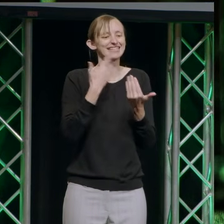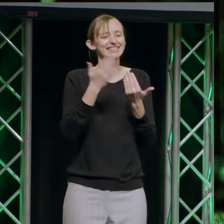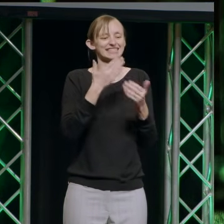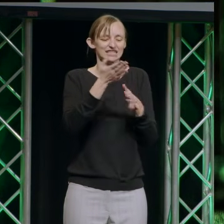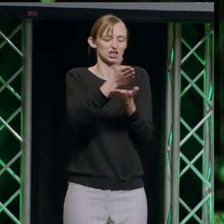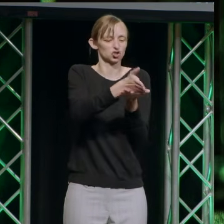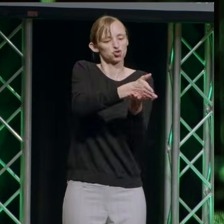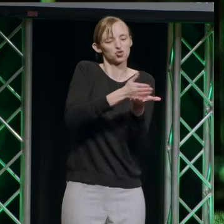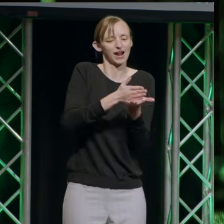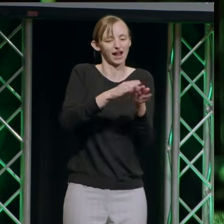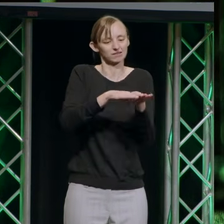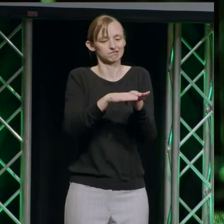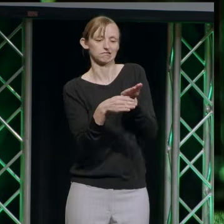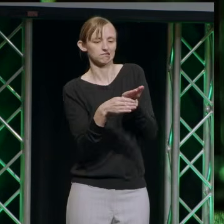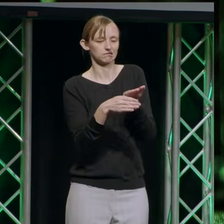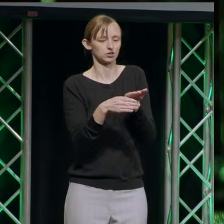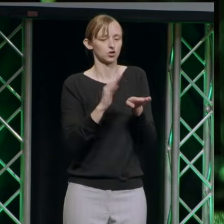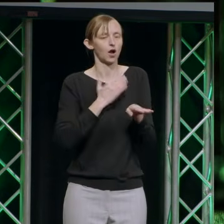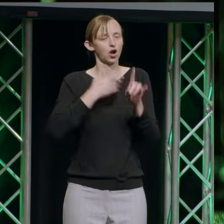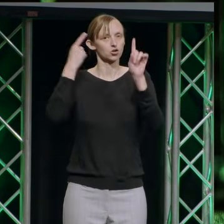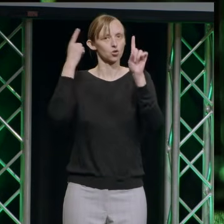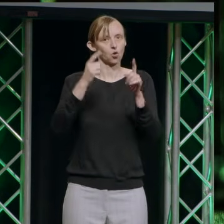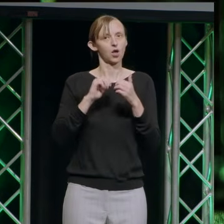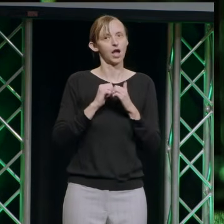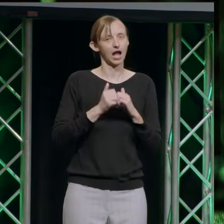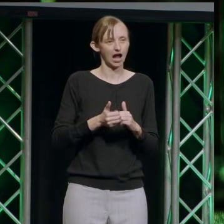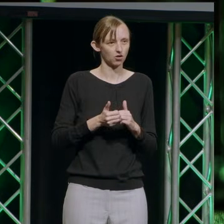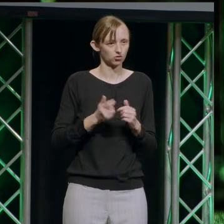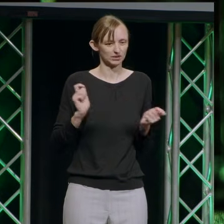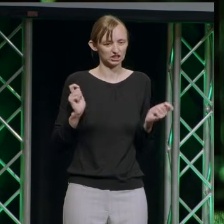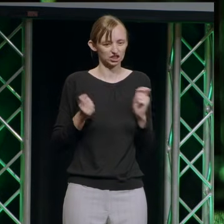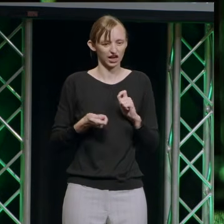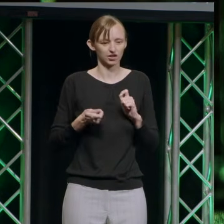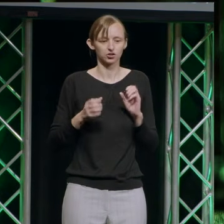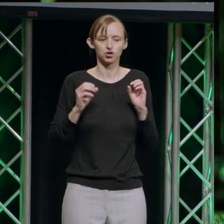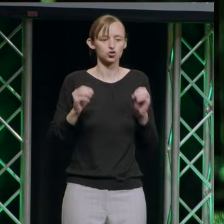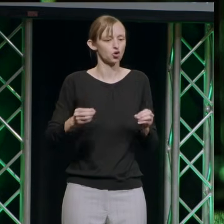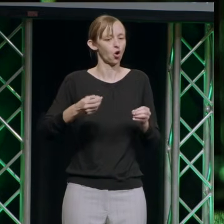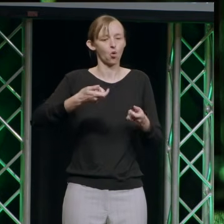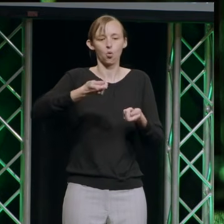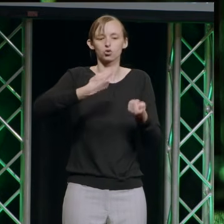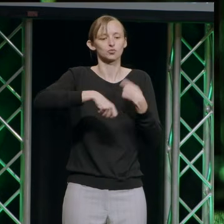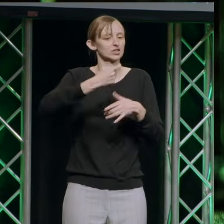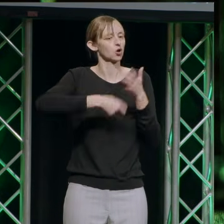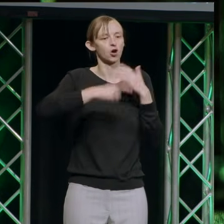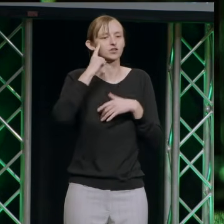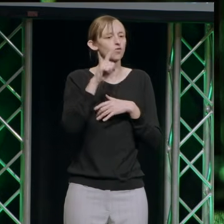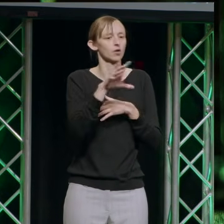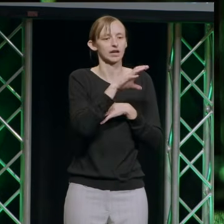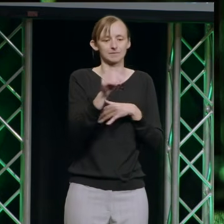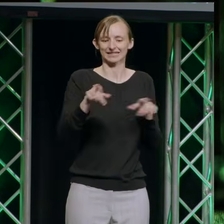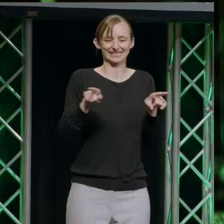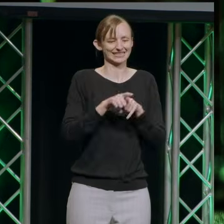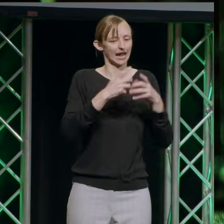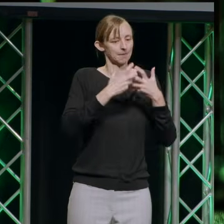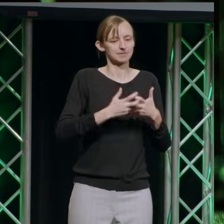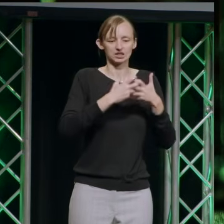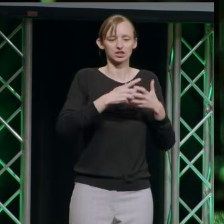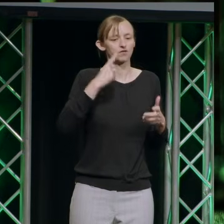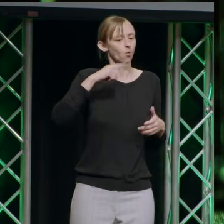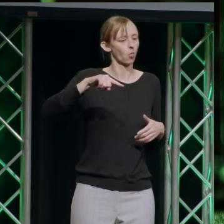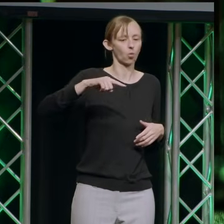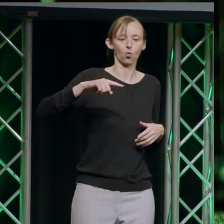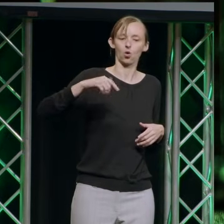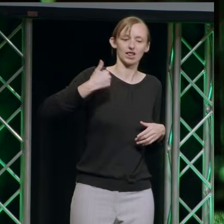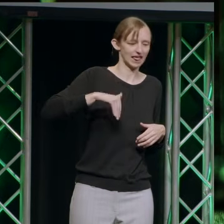for us is how do we make it so that then there are no switching costs for a brand? The same machinery that's required for leather or the same